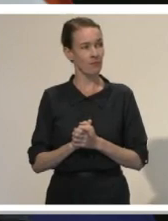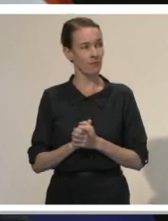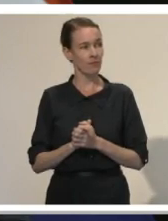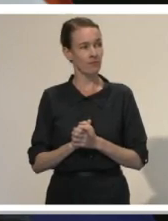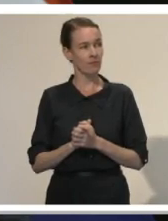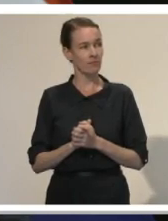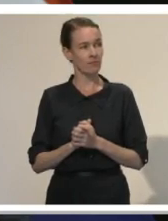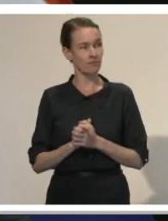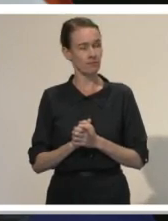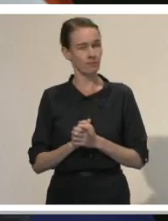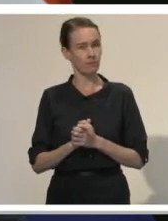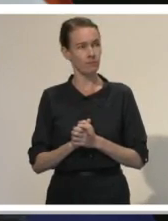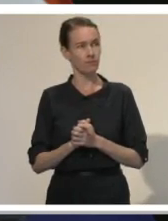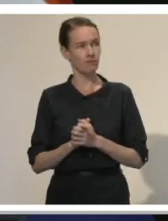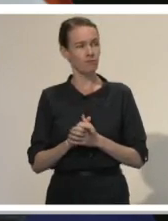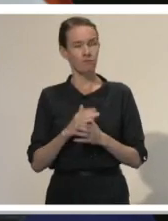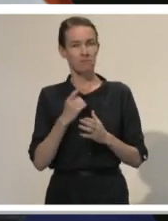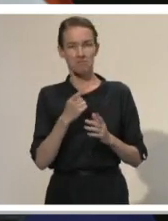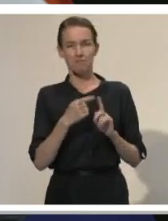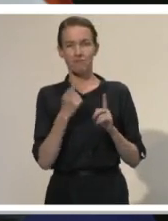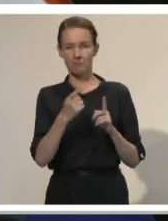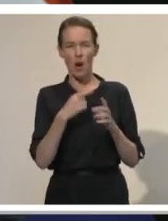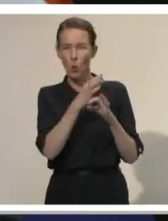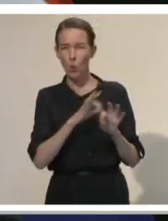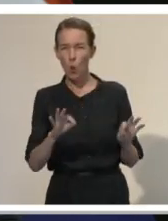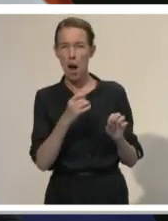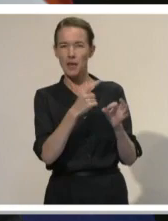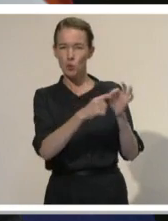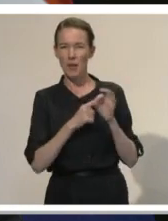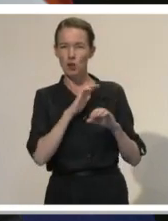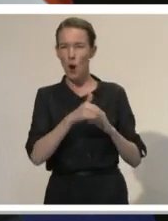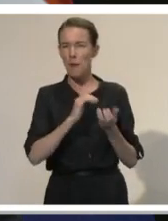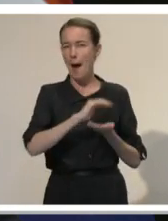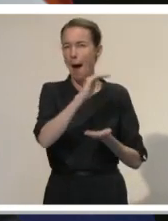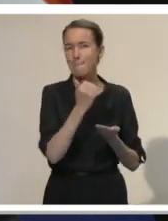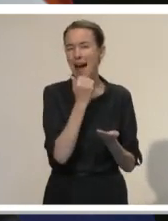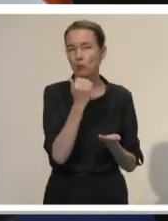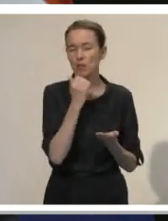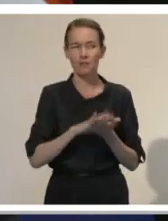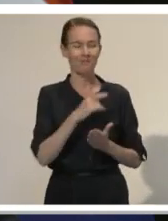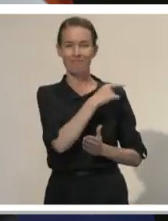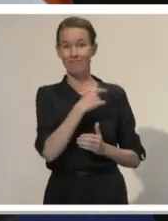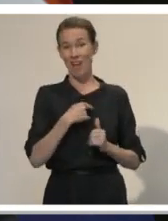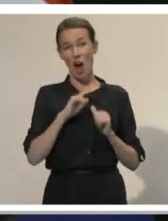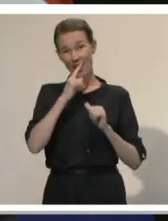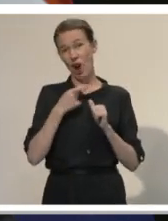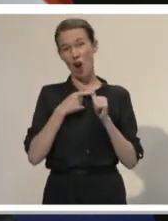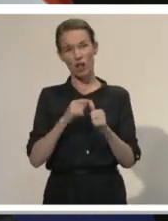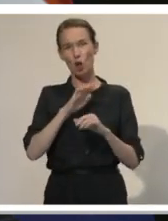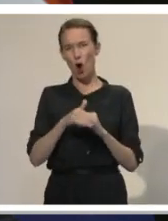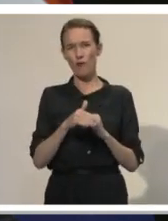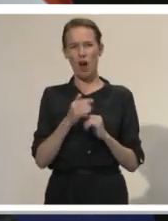largest employer of journalists? Well, we can't answer that yet. Again, those bespoke conversations have to be had with that particular entity and other entities